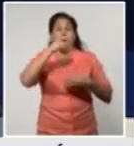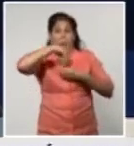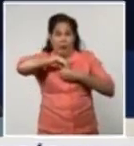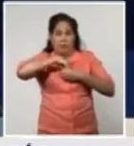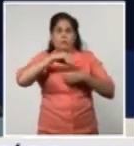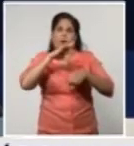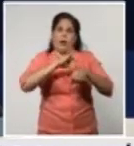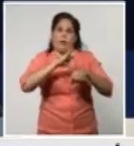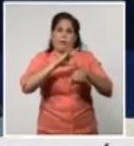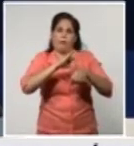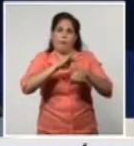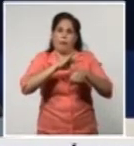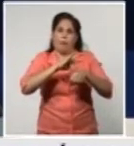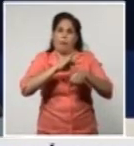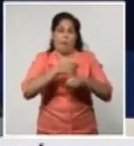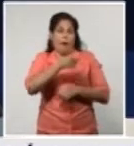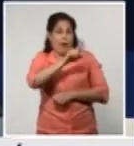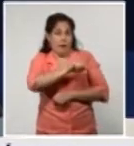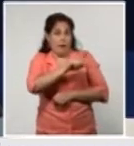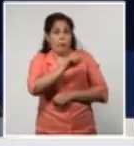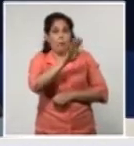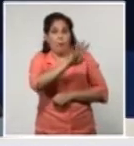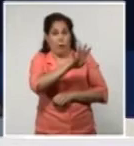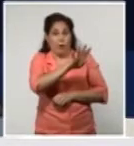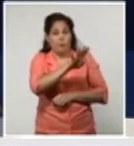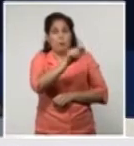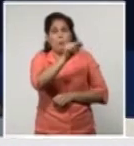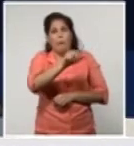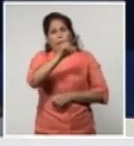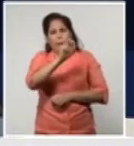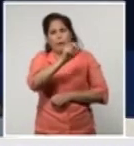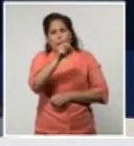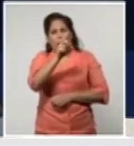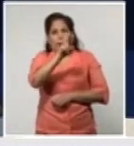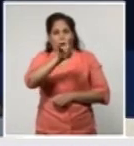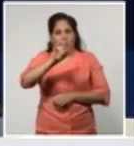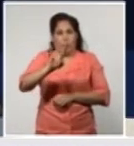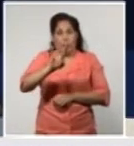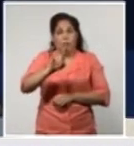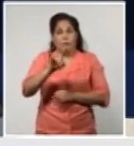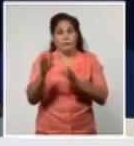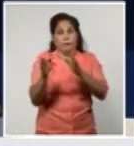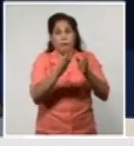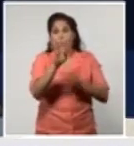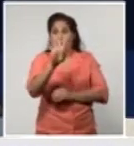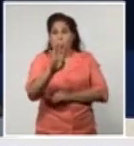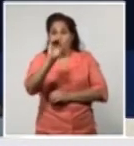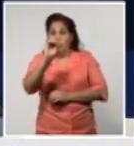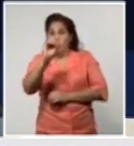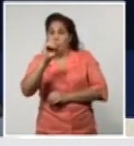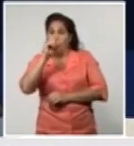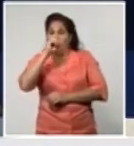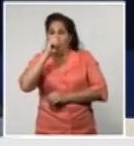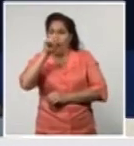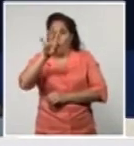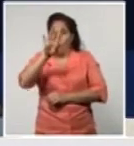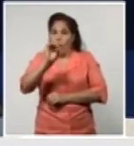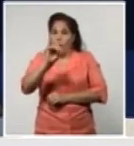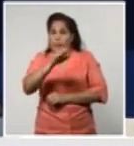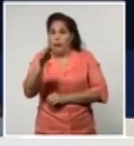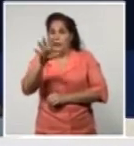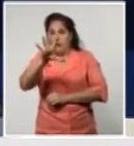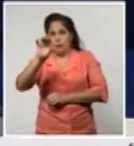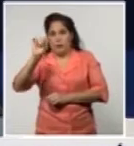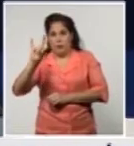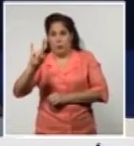not detected unless they are submitted to special studies at the community level, they spread the disease. By age